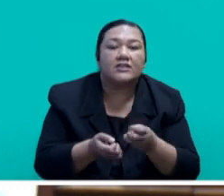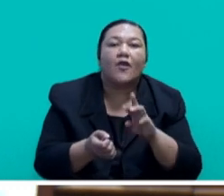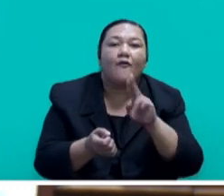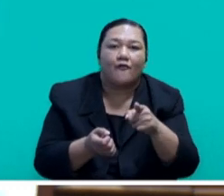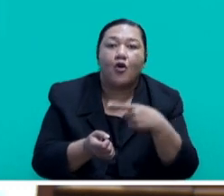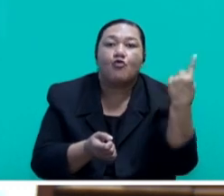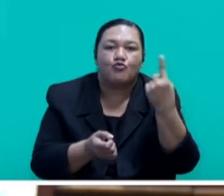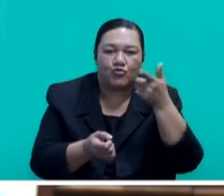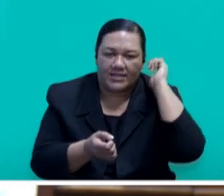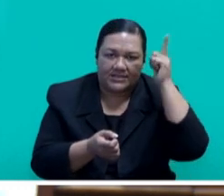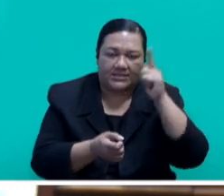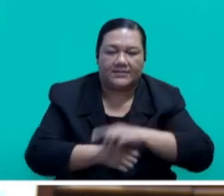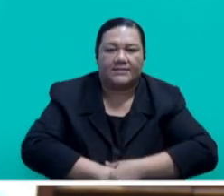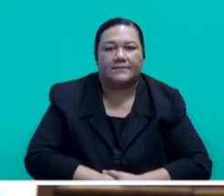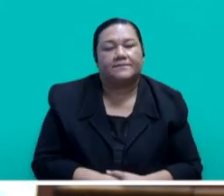our teachers.